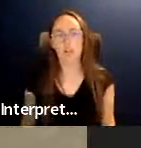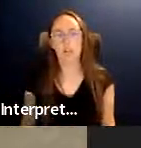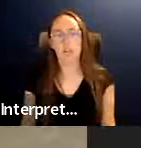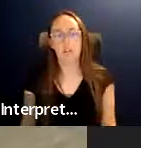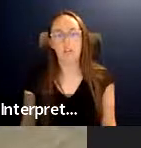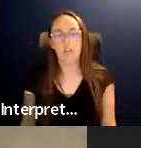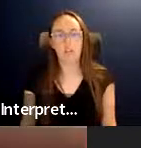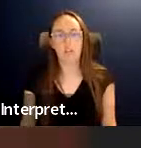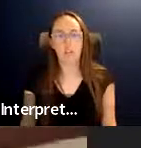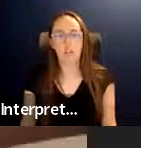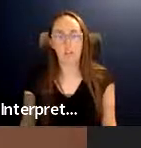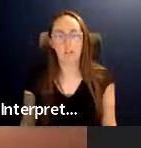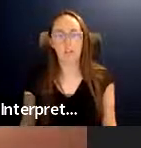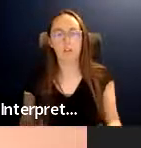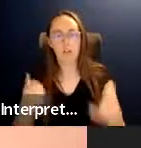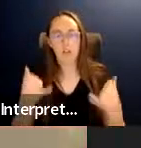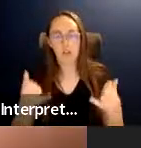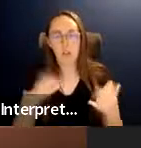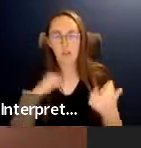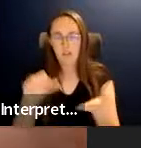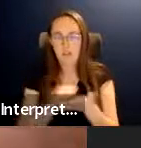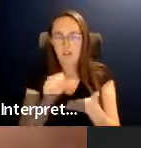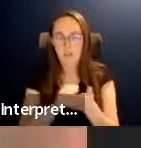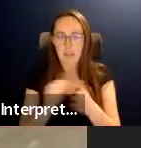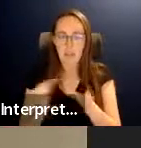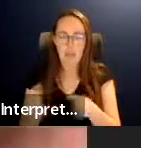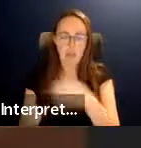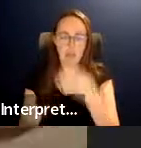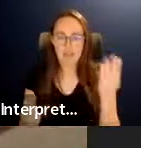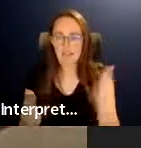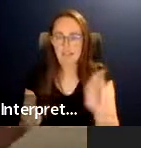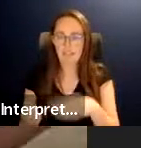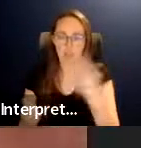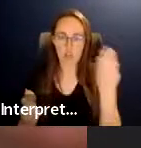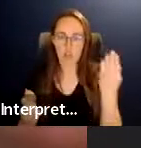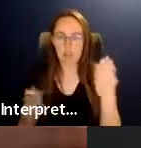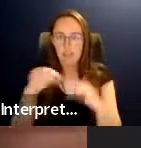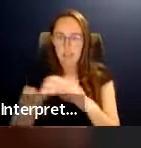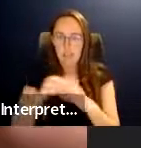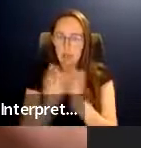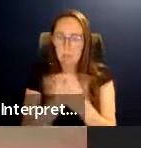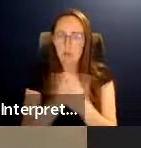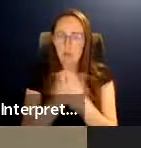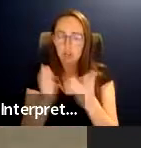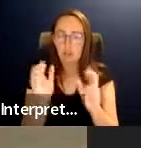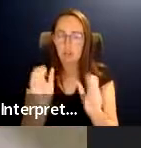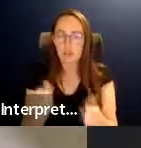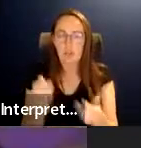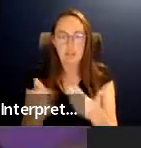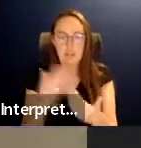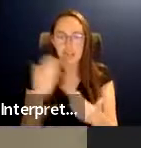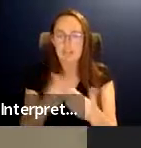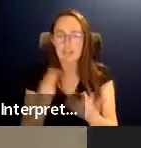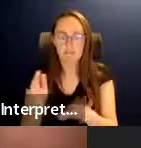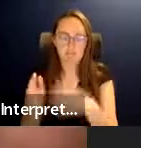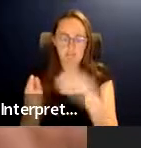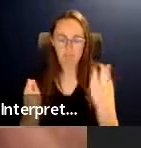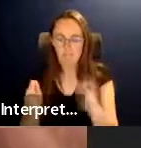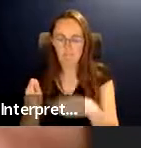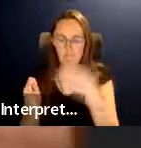So now I've got my page lifters, so in a book, to be able to turn the pages. So that's something simple